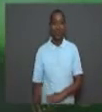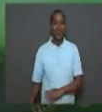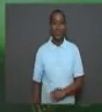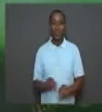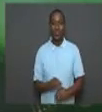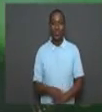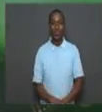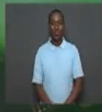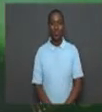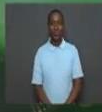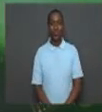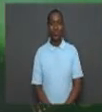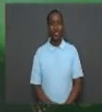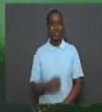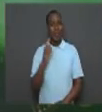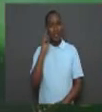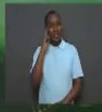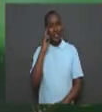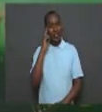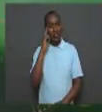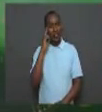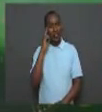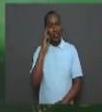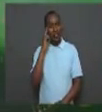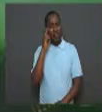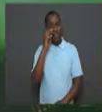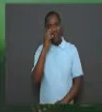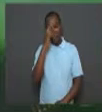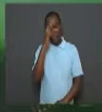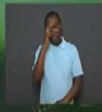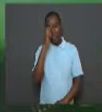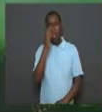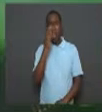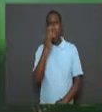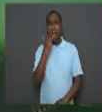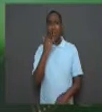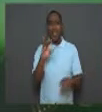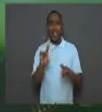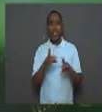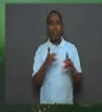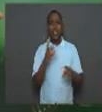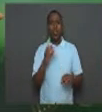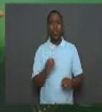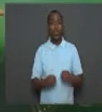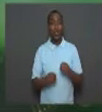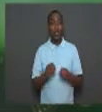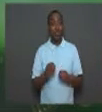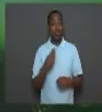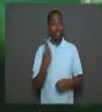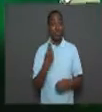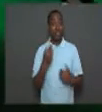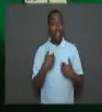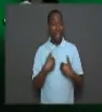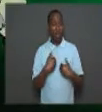Students, can you think of reasons why classifying organisms is beneficial?